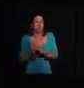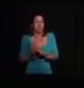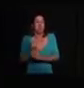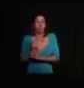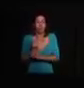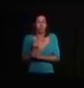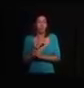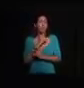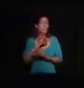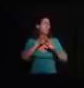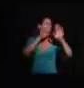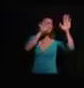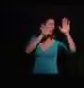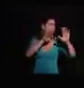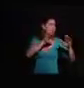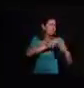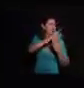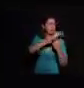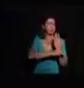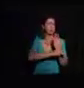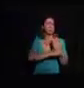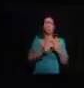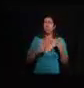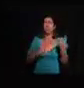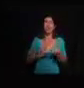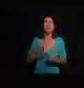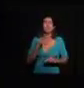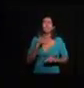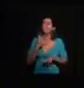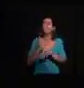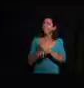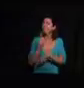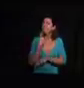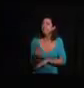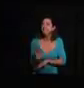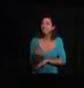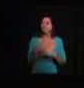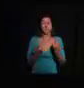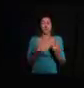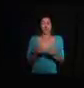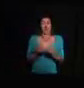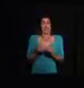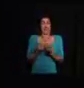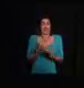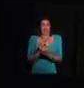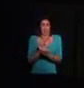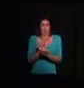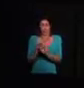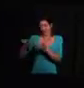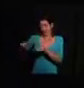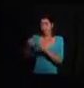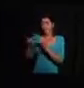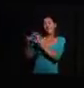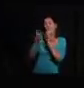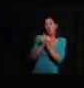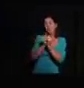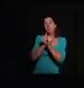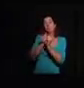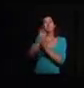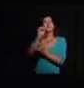such spectacular programs. And I really appreciate the work that we've been doing with Selkirk College around the